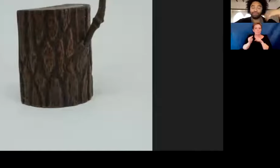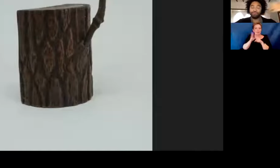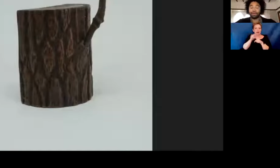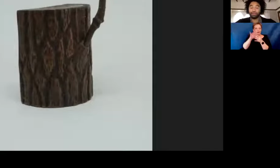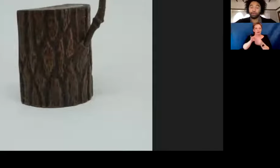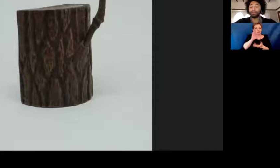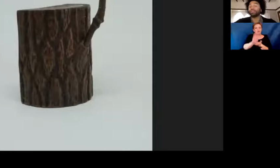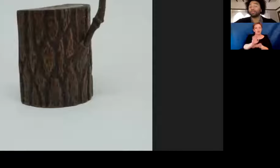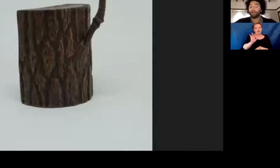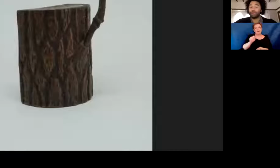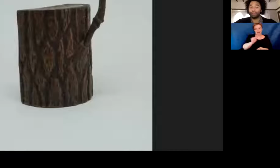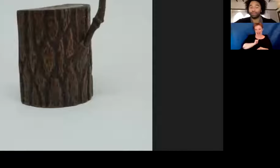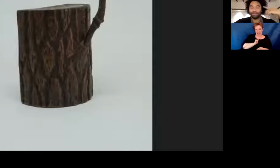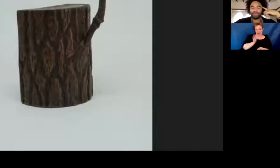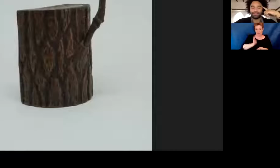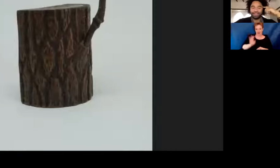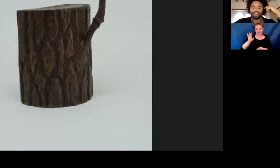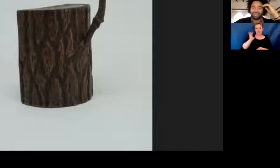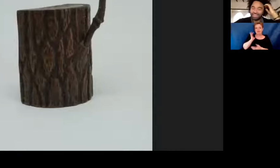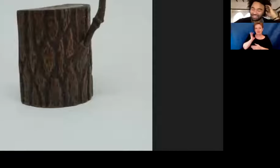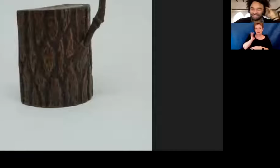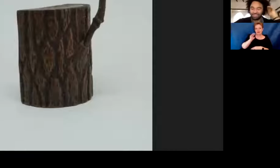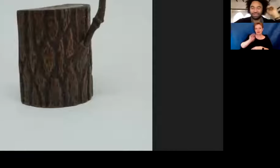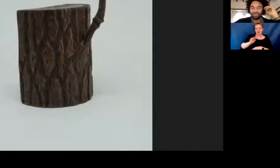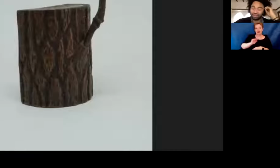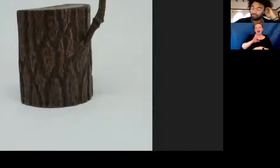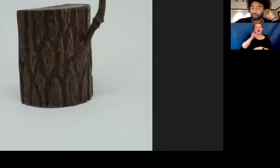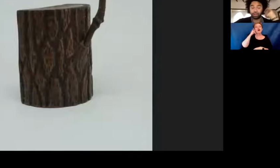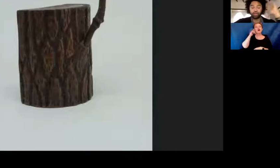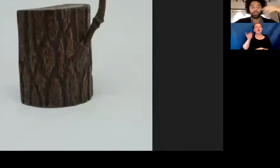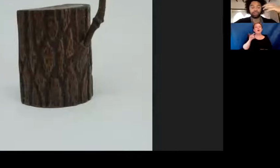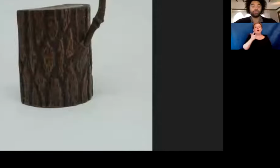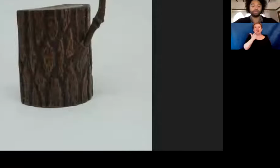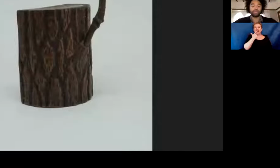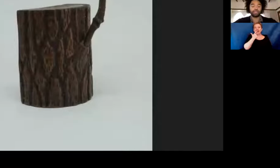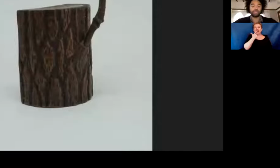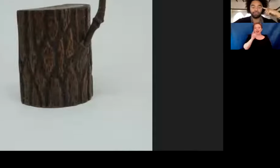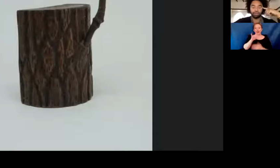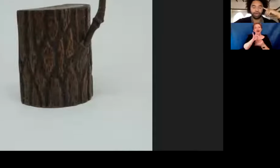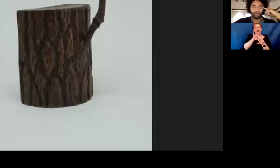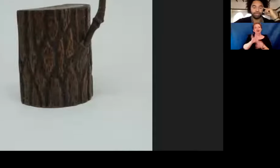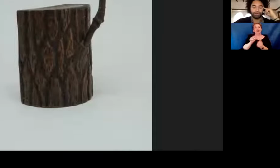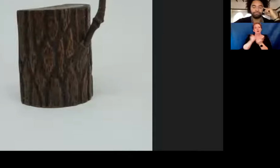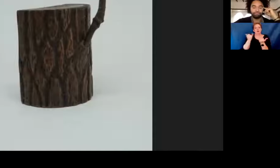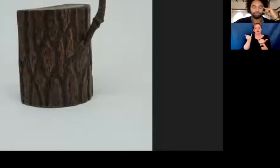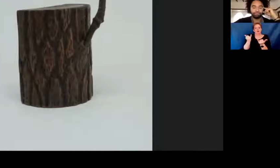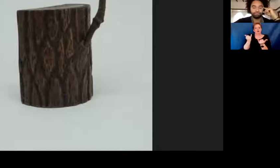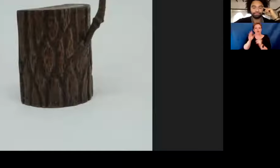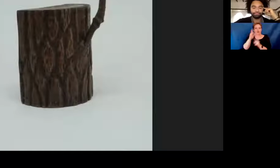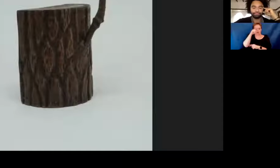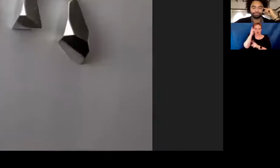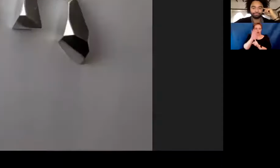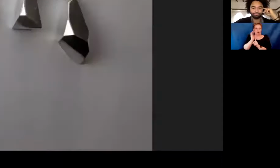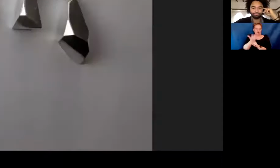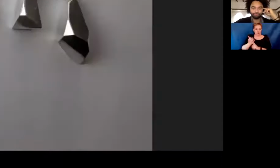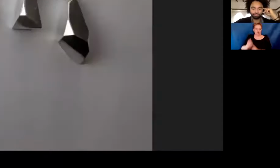I mind the gold tooth on all of these, kind of connecting it to kind of Black culture in the contemporary. So